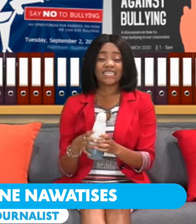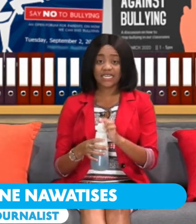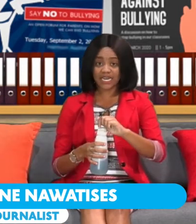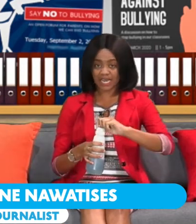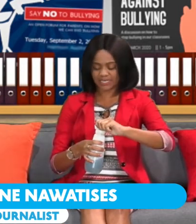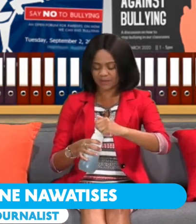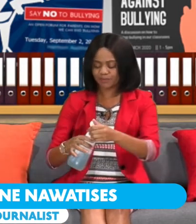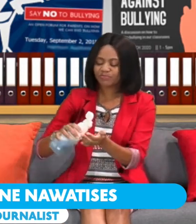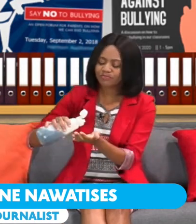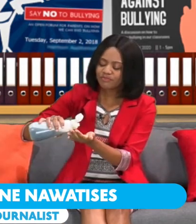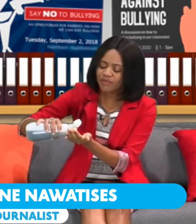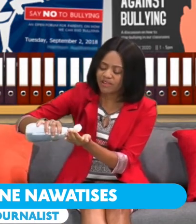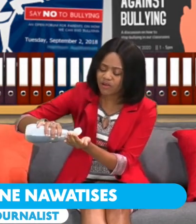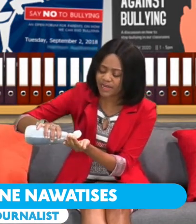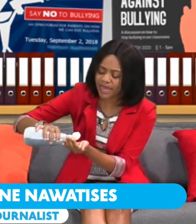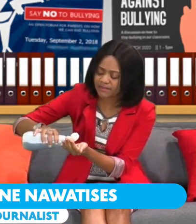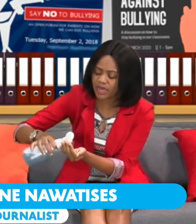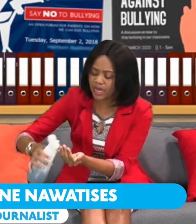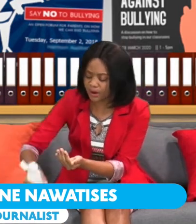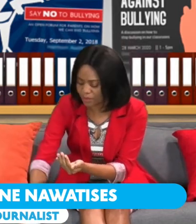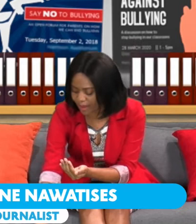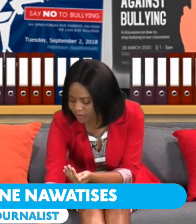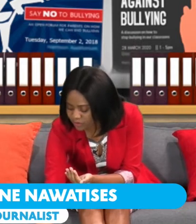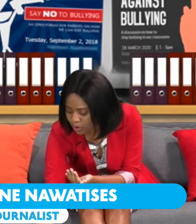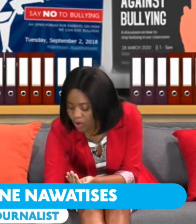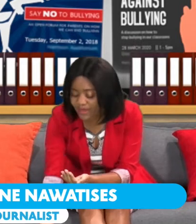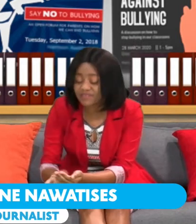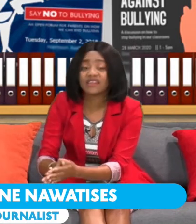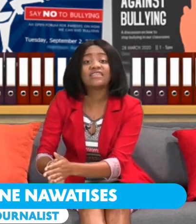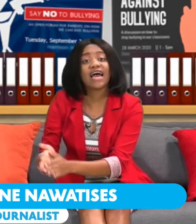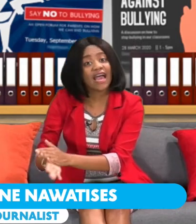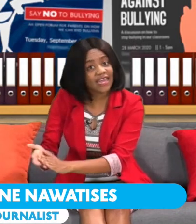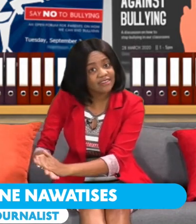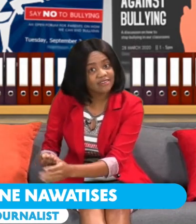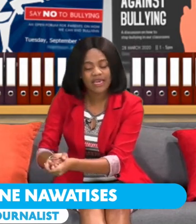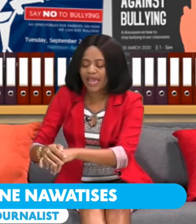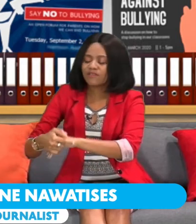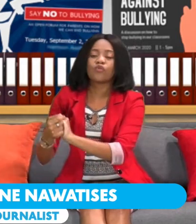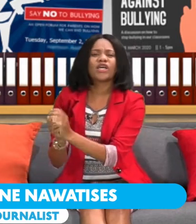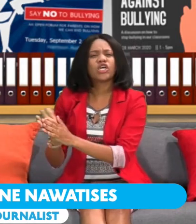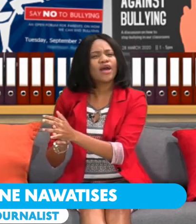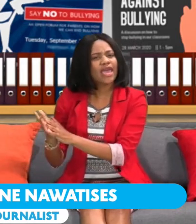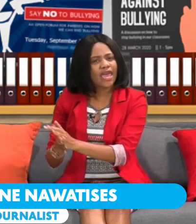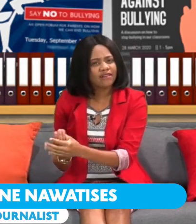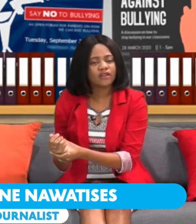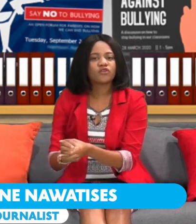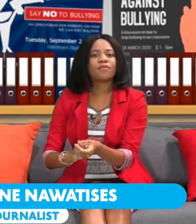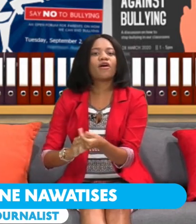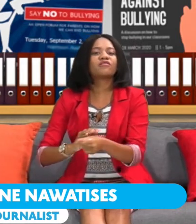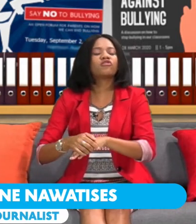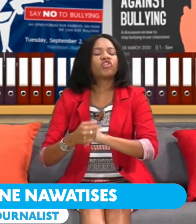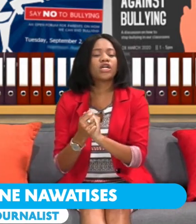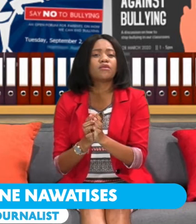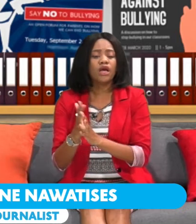Mr. Sanitizer. So let us remember to always sanitize and to wash our hands and to